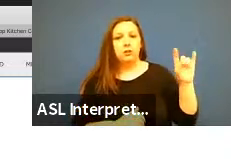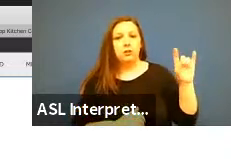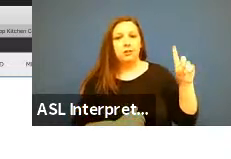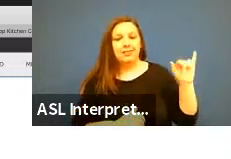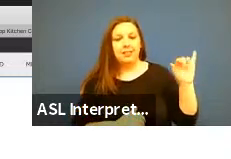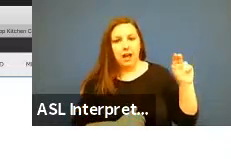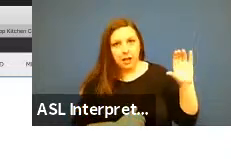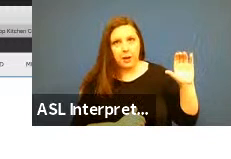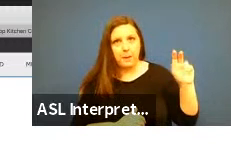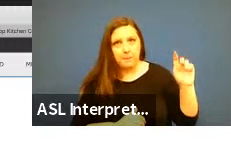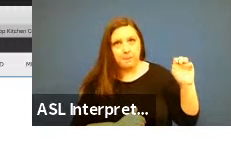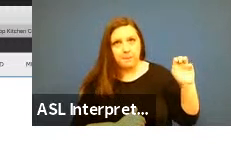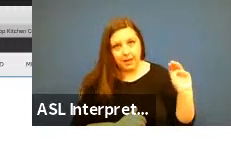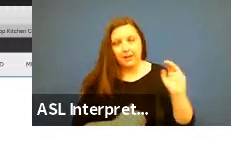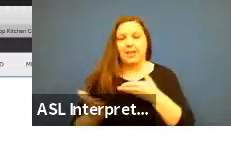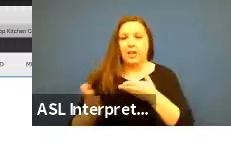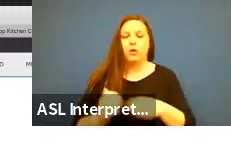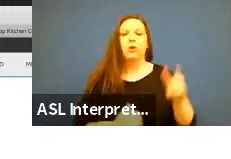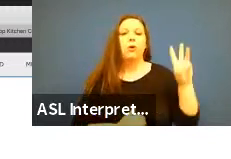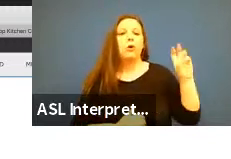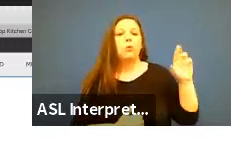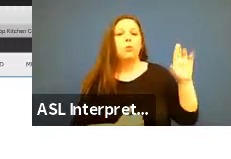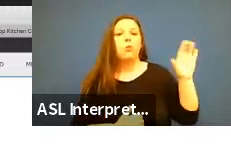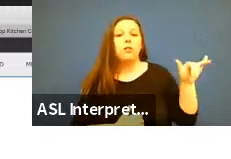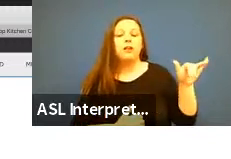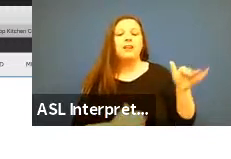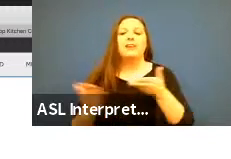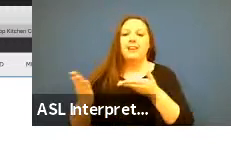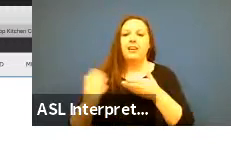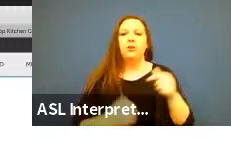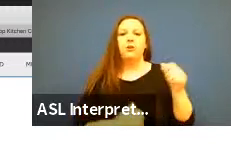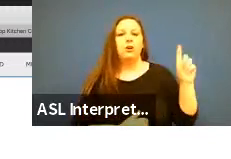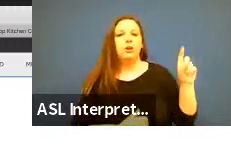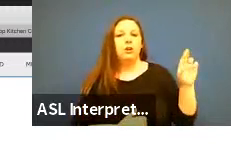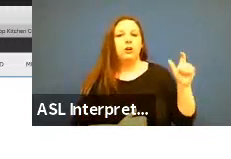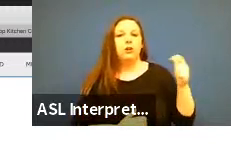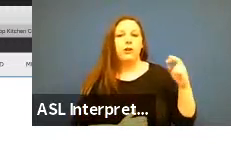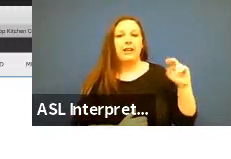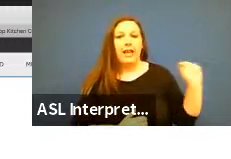Here. Mr. Worthy, Here. Dr. Gant,